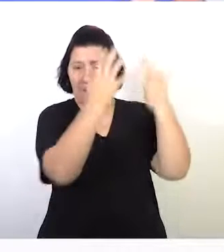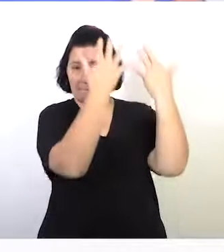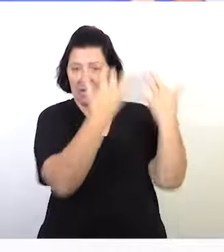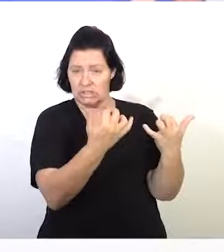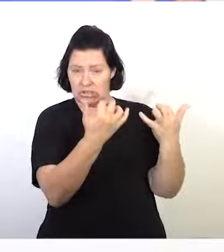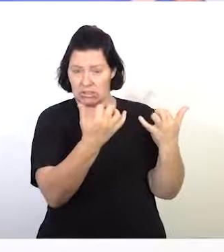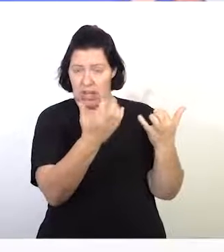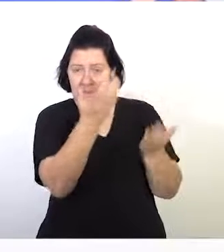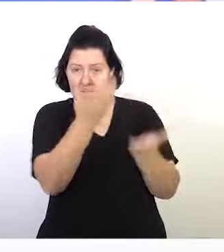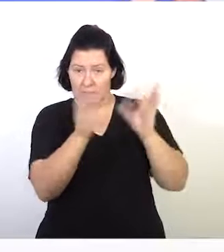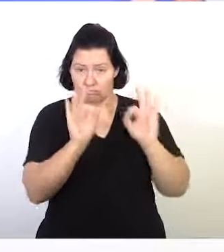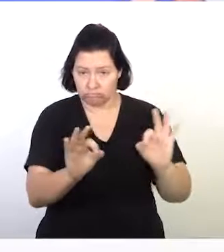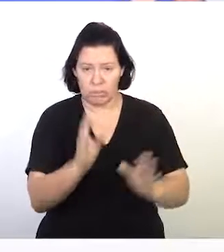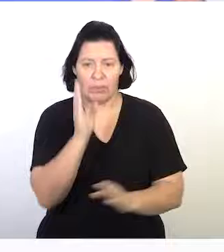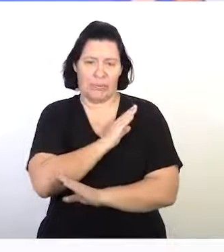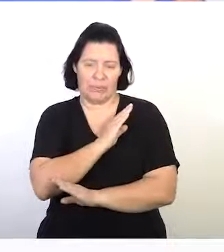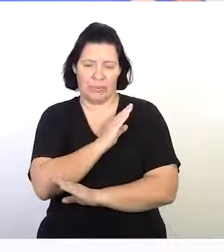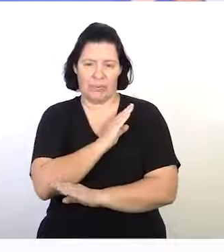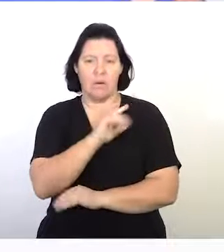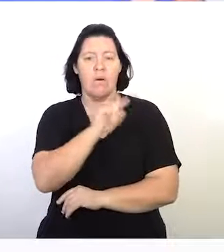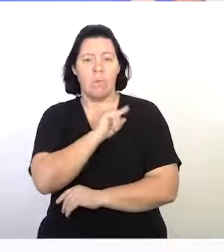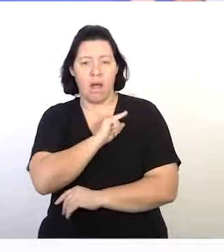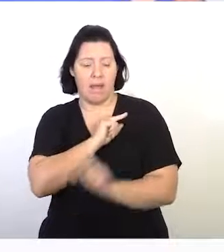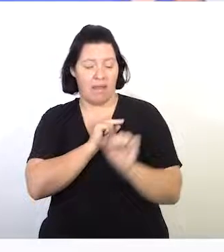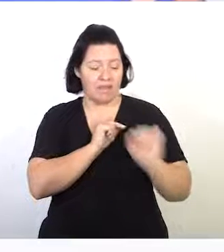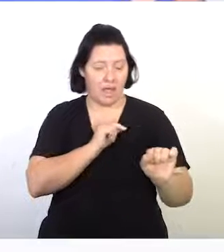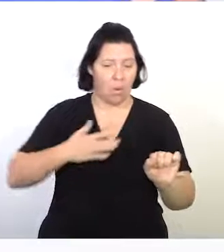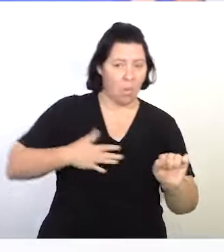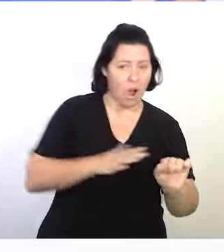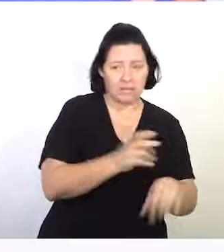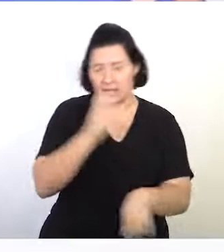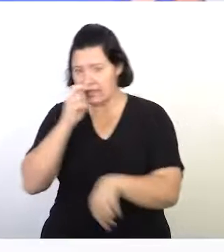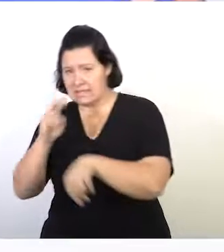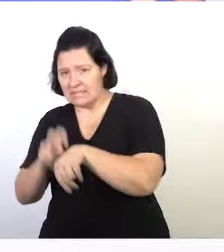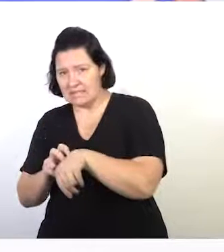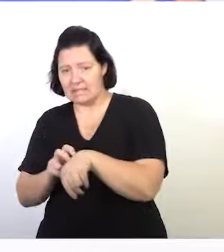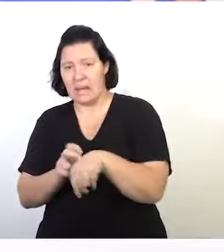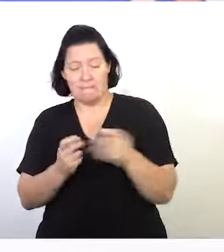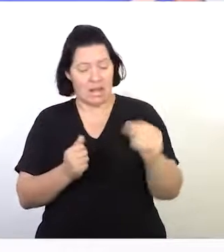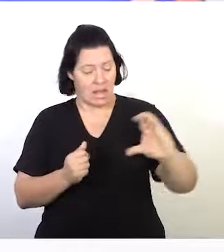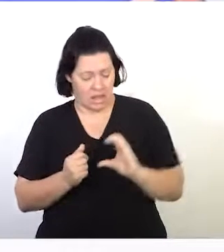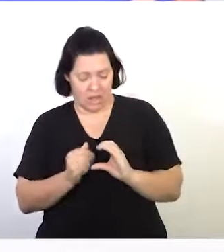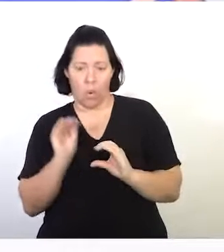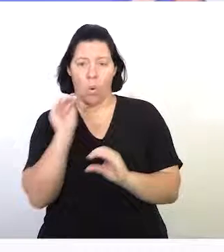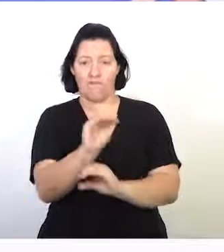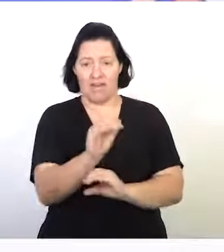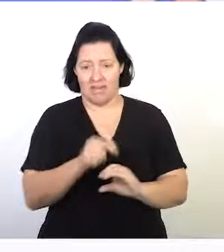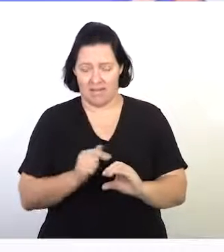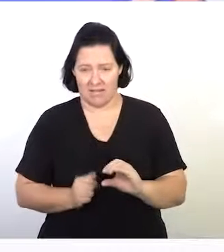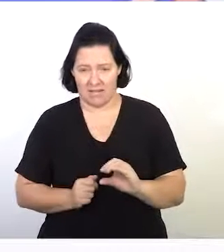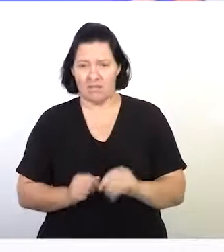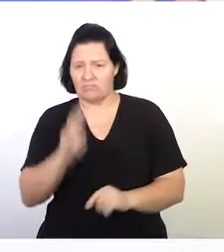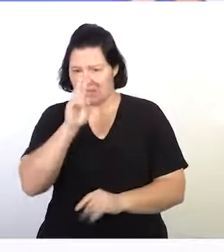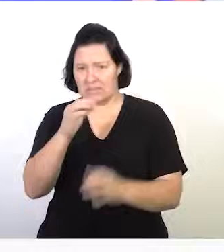does not balance, as the household wants and their needs exceed the available funds? And this interesting fact you can check